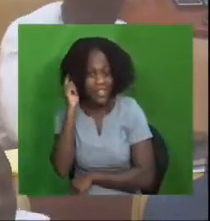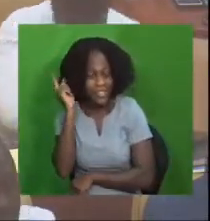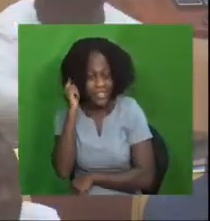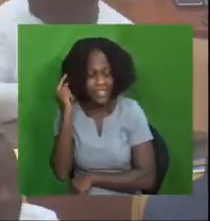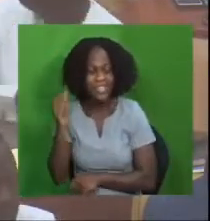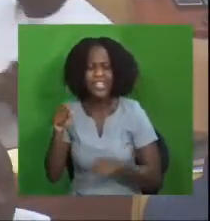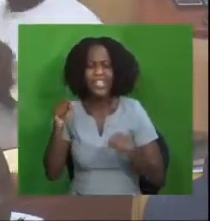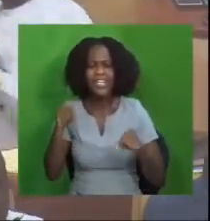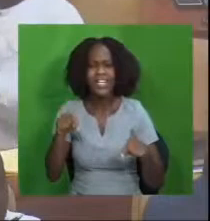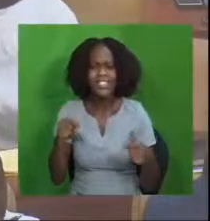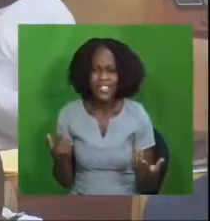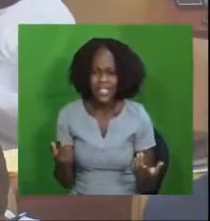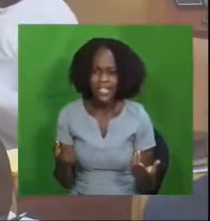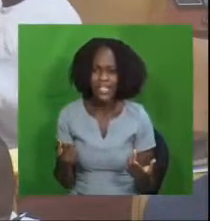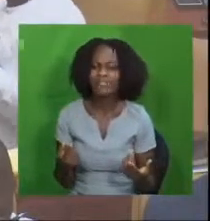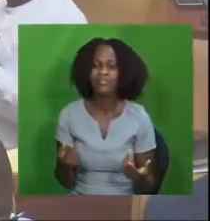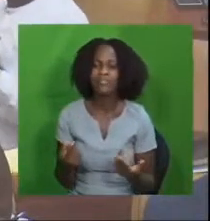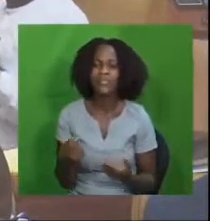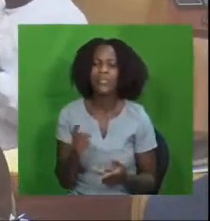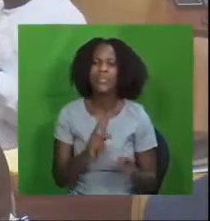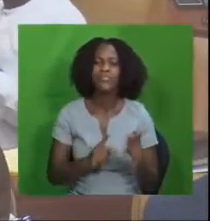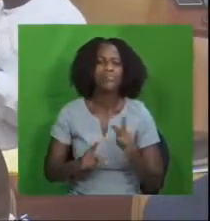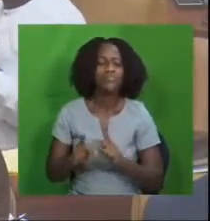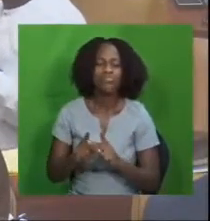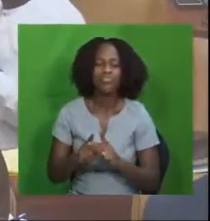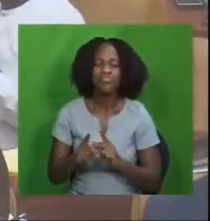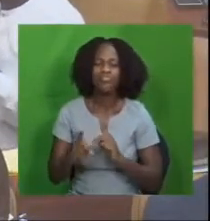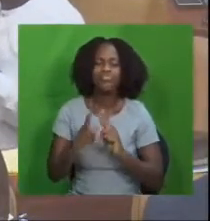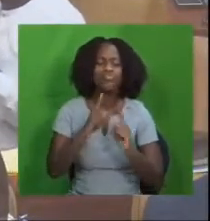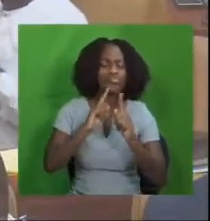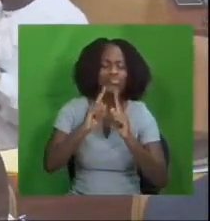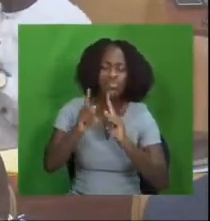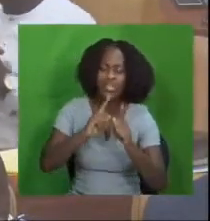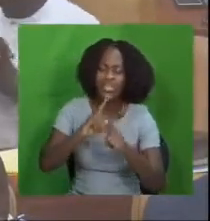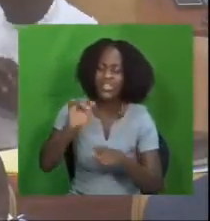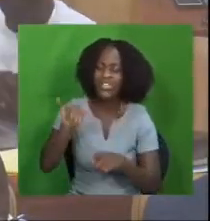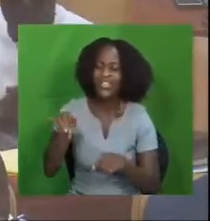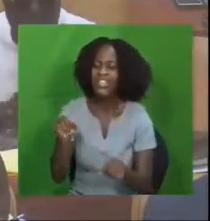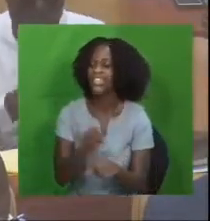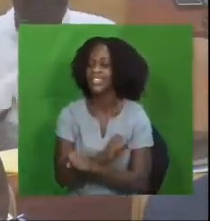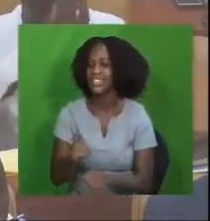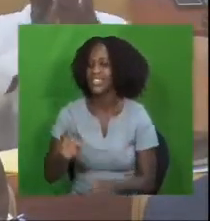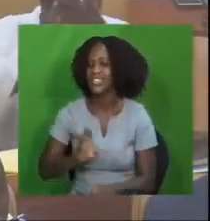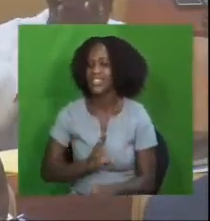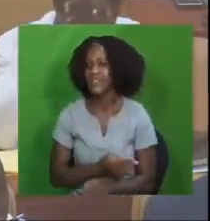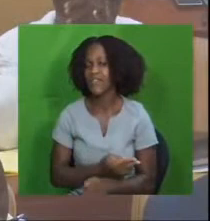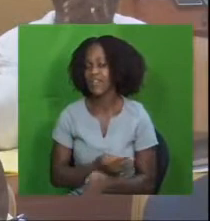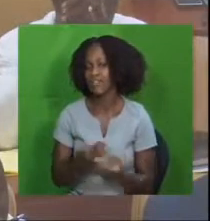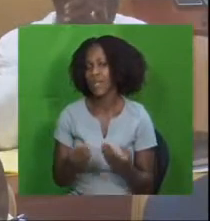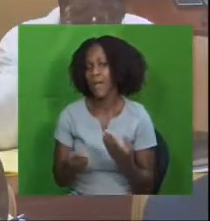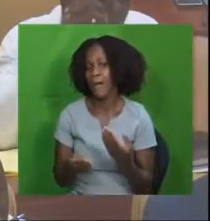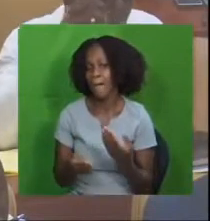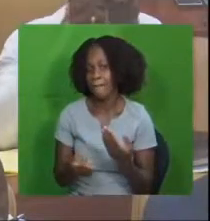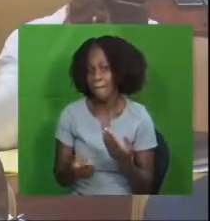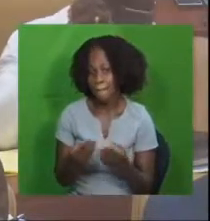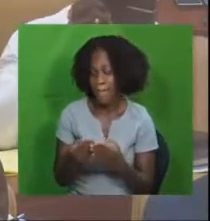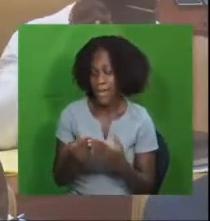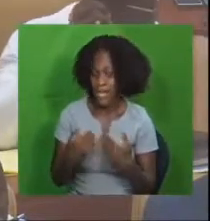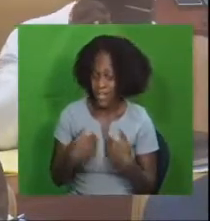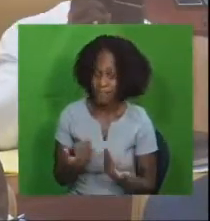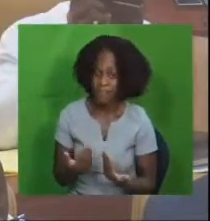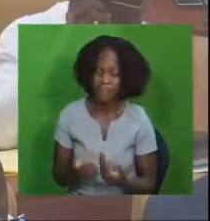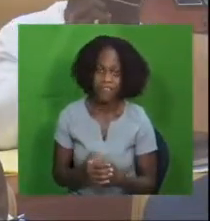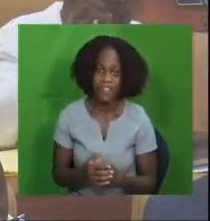today there is a rallying cry from the people of Ghana for him to save us our pesos in our pocket. And the earlier the